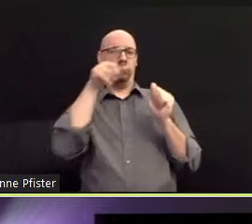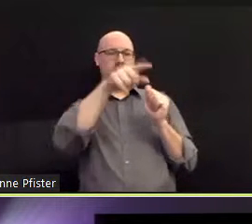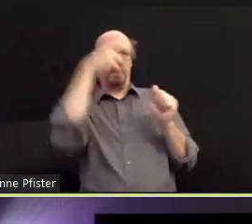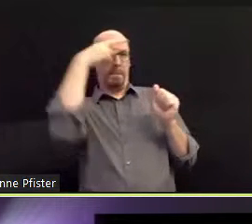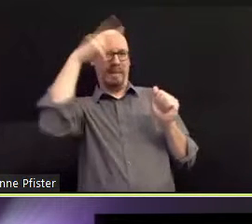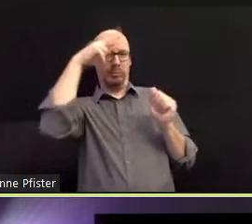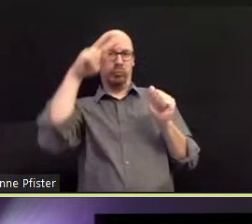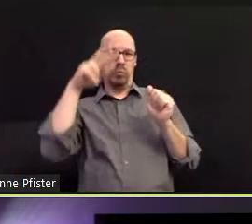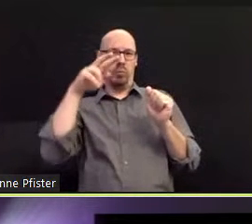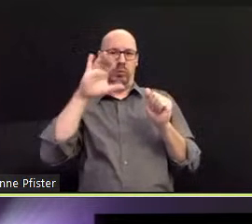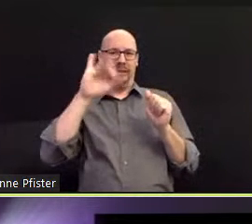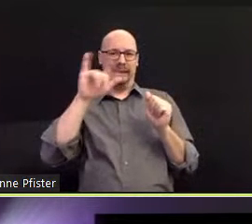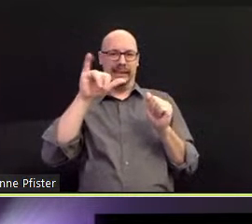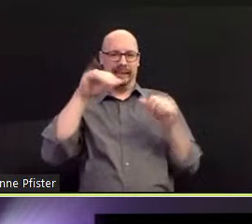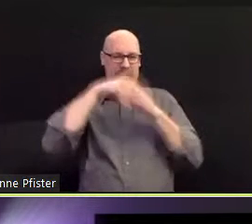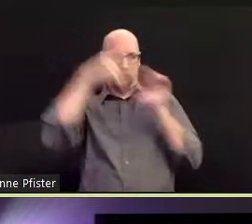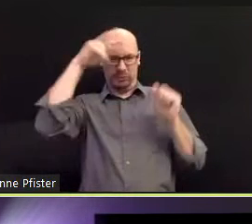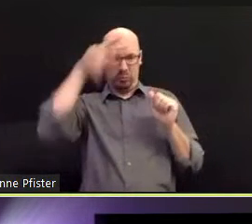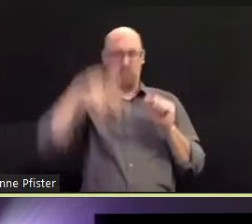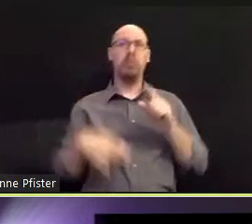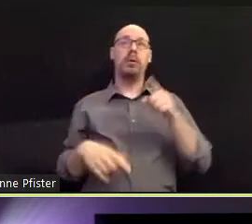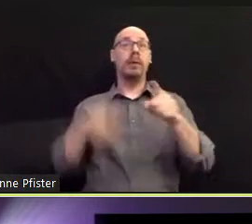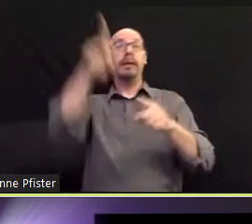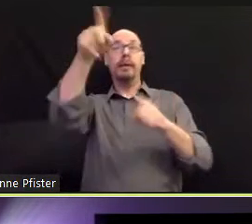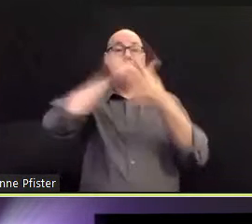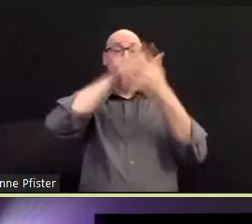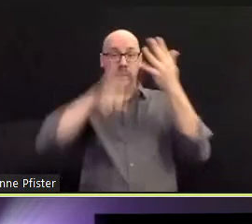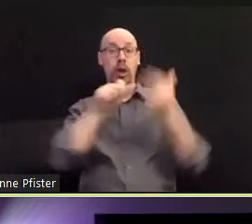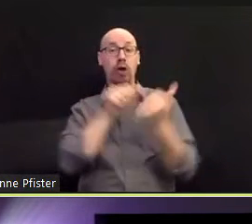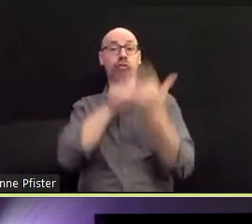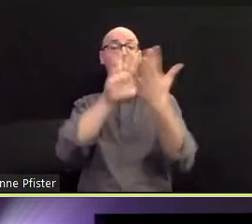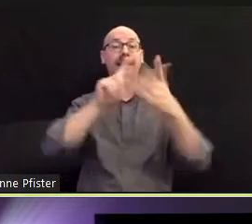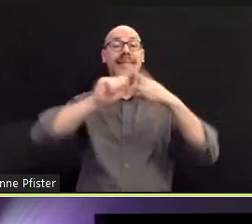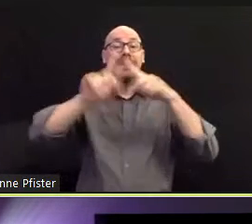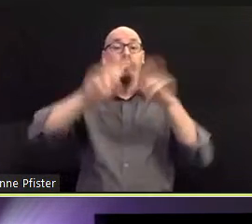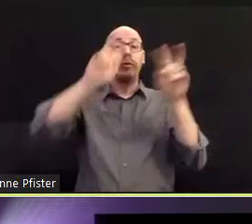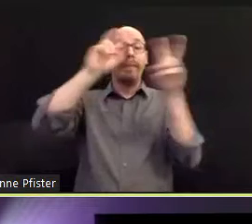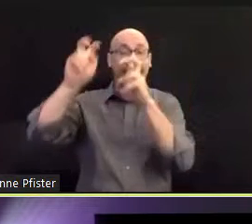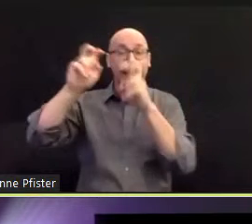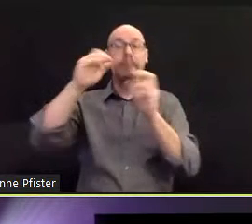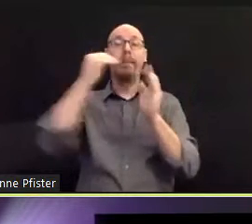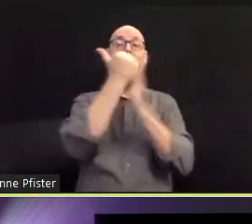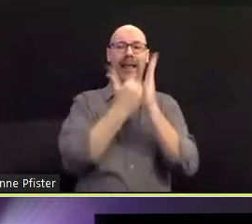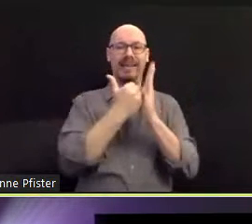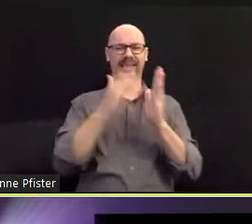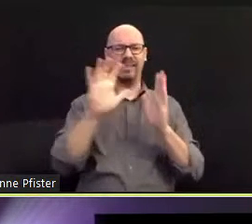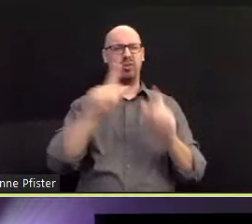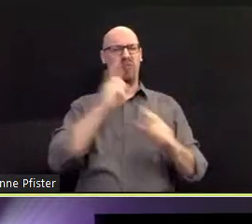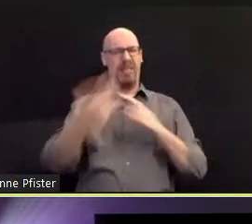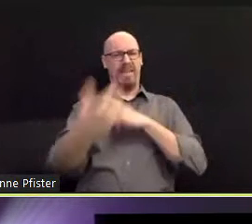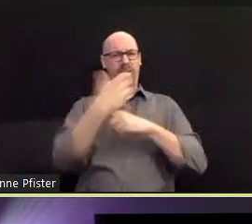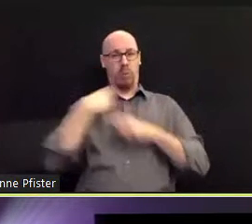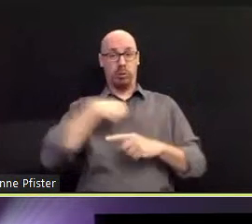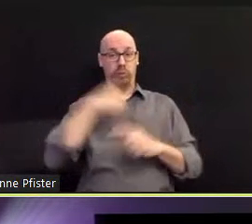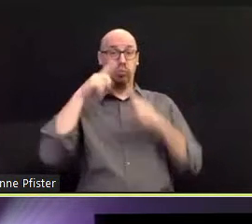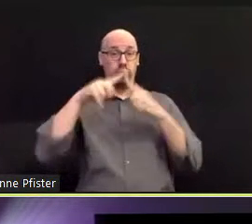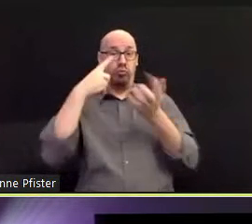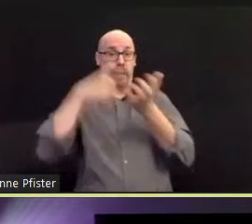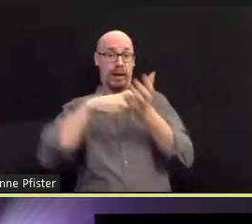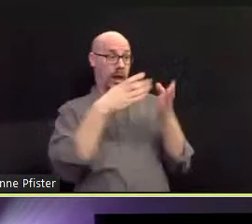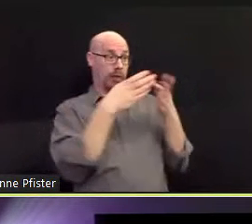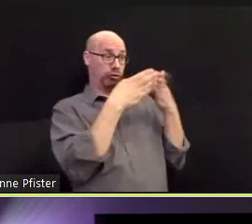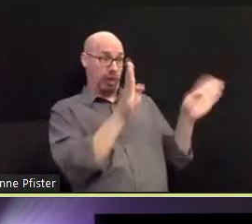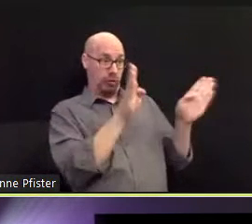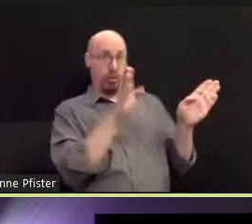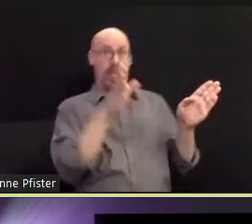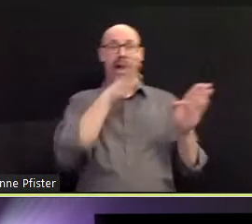Again, it addresses each of these themes or lessons that force us to recognize the generalized and the particular, and that